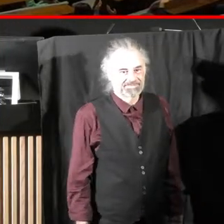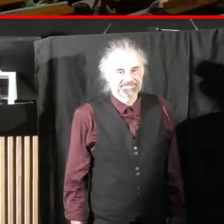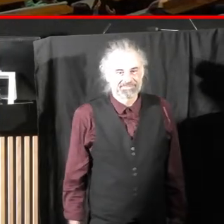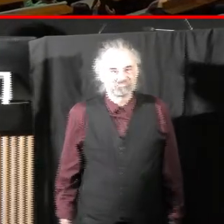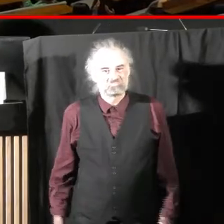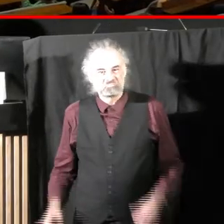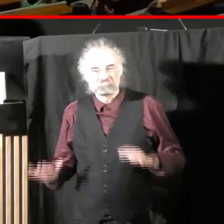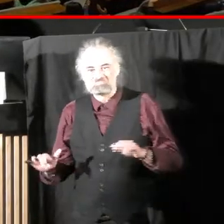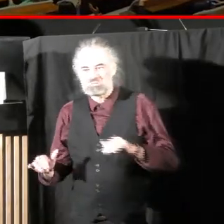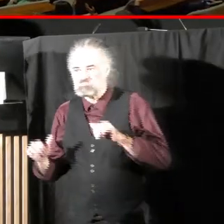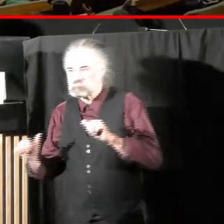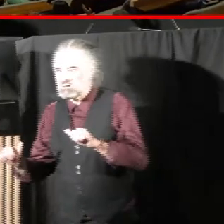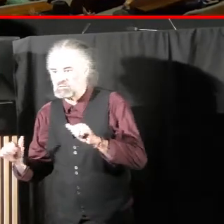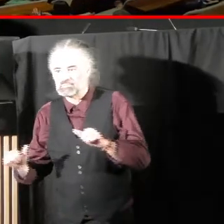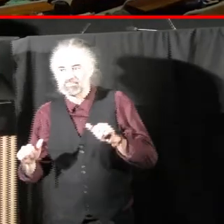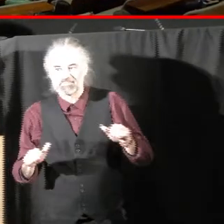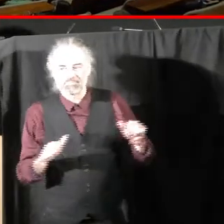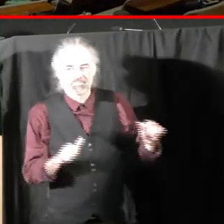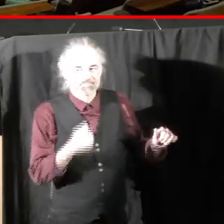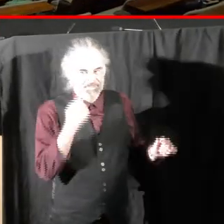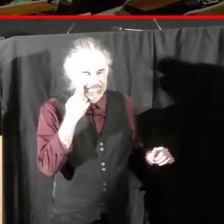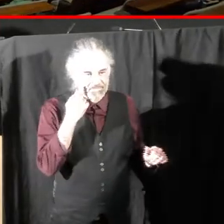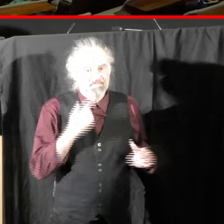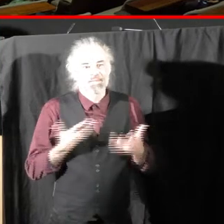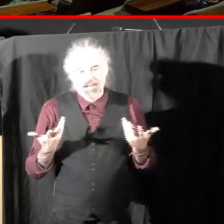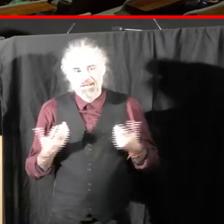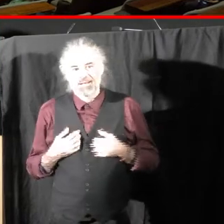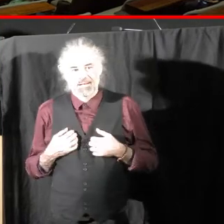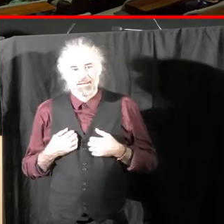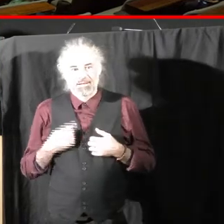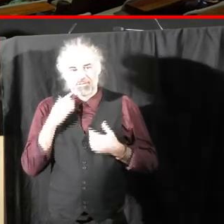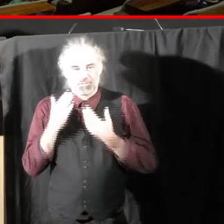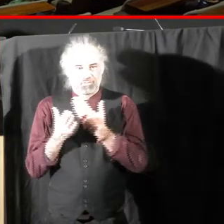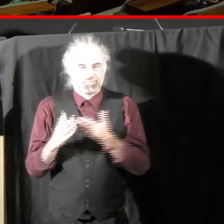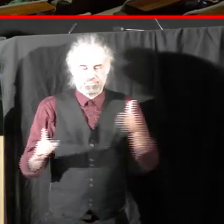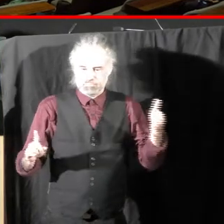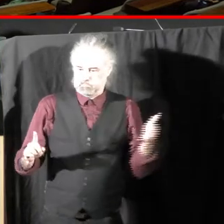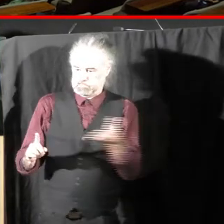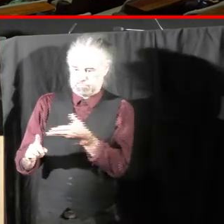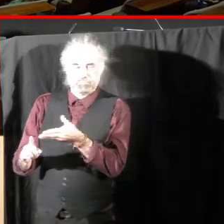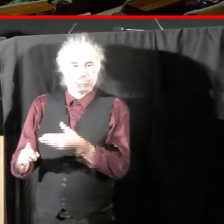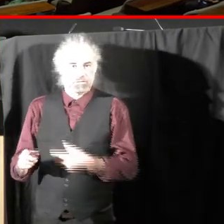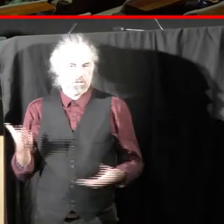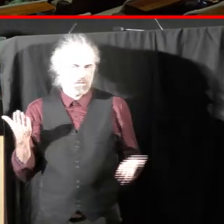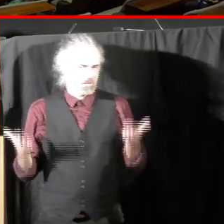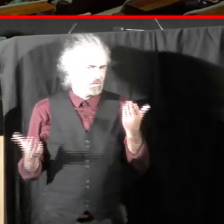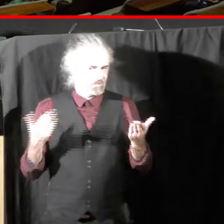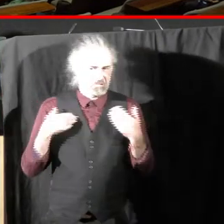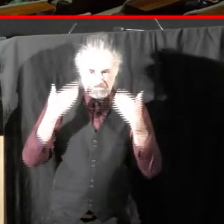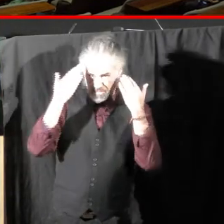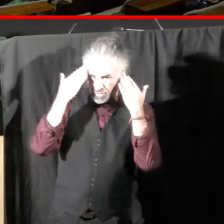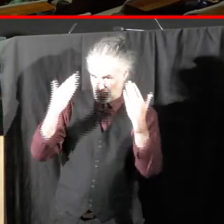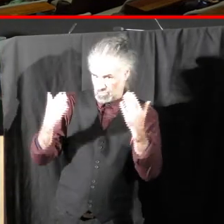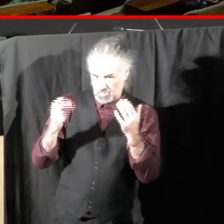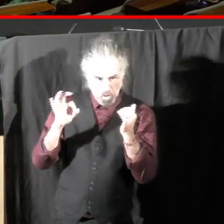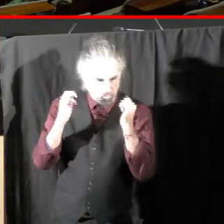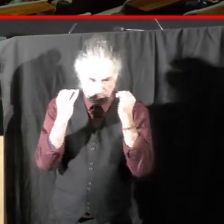Okay. So we're going to bring the story back to the uncertainty. We don't know. It's not